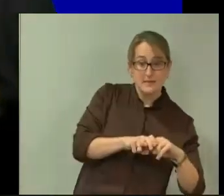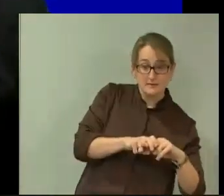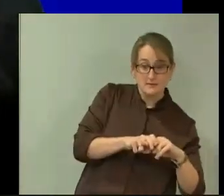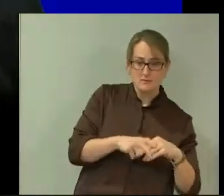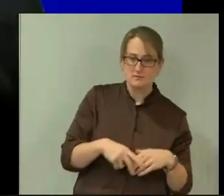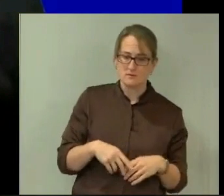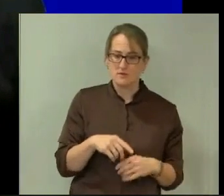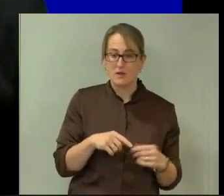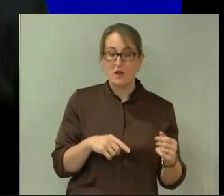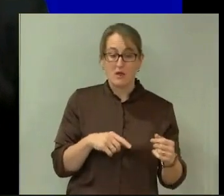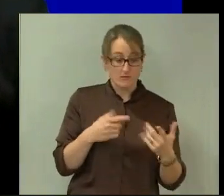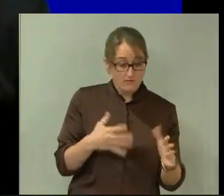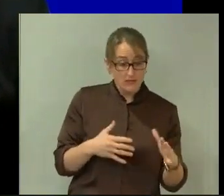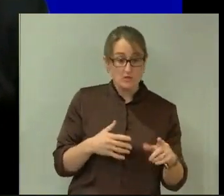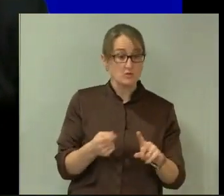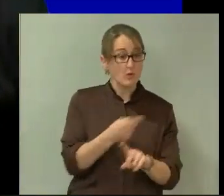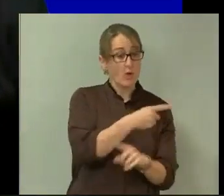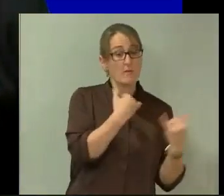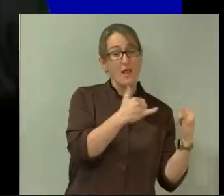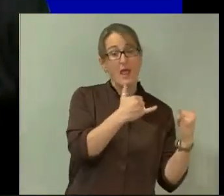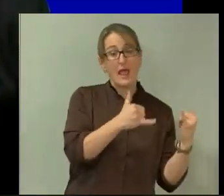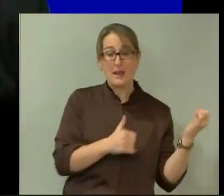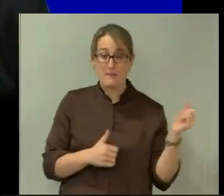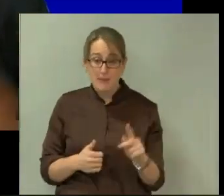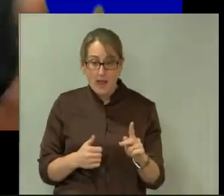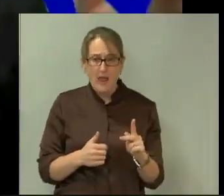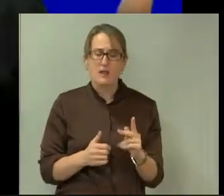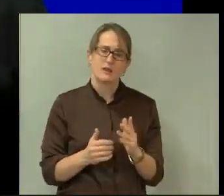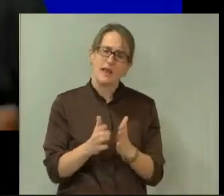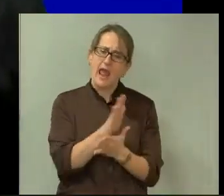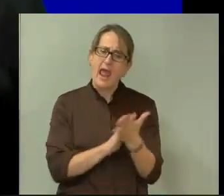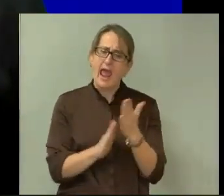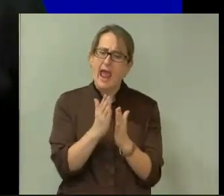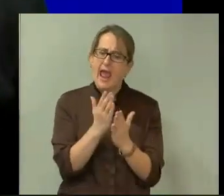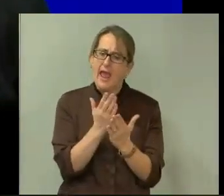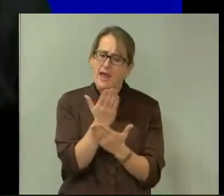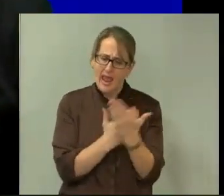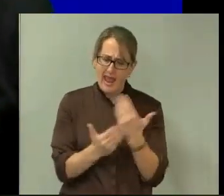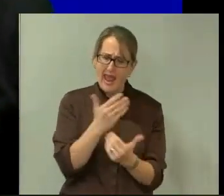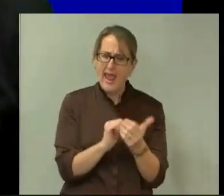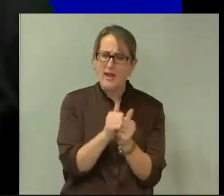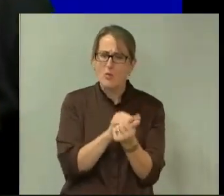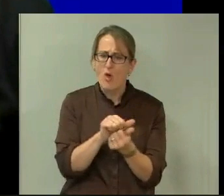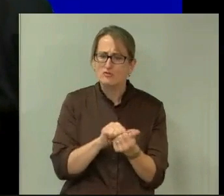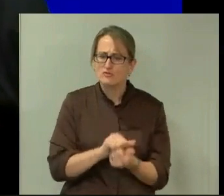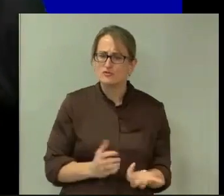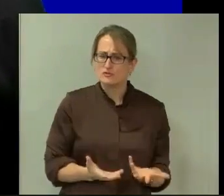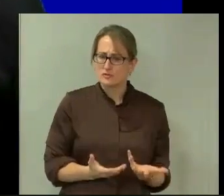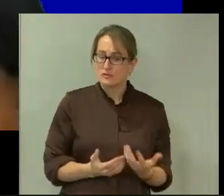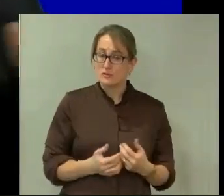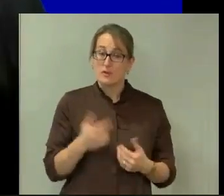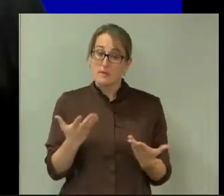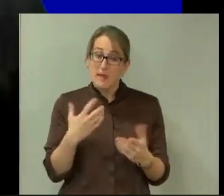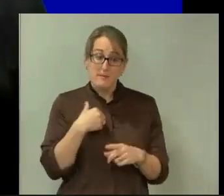your hands after you come back from the playground. Possibly even have videos of the kids out on the playground showing them what